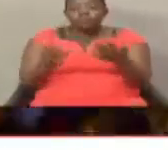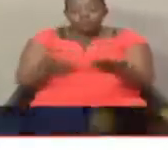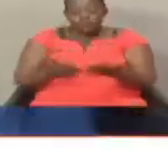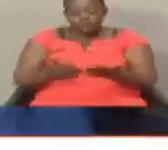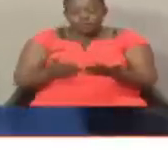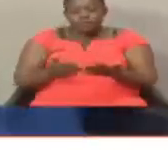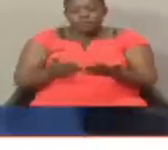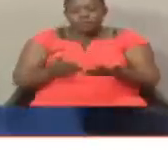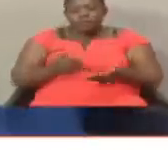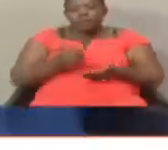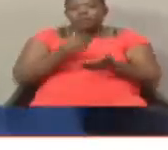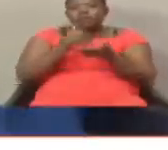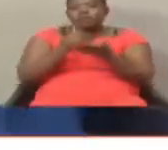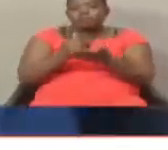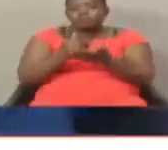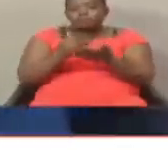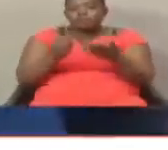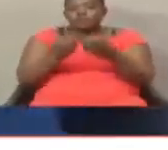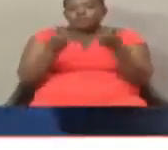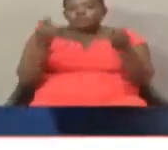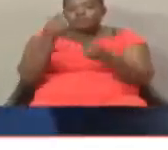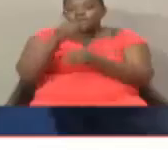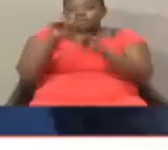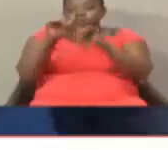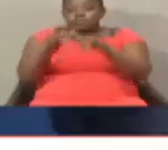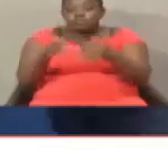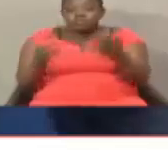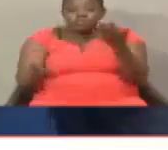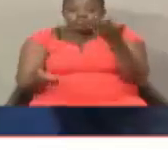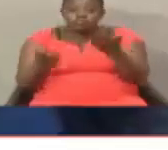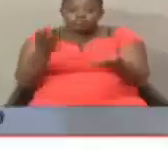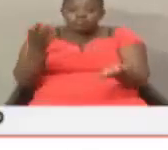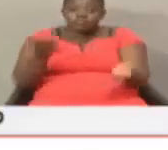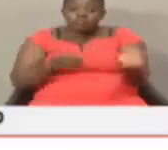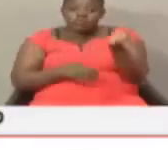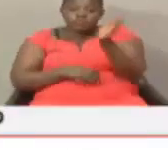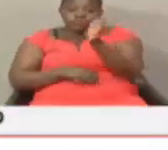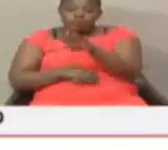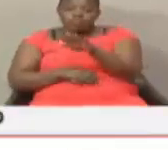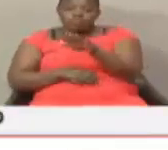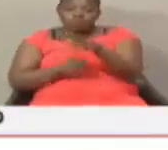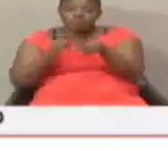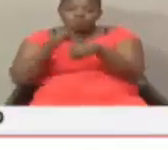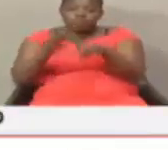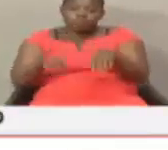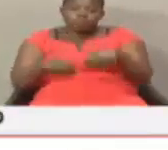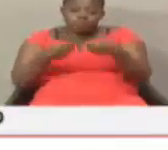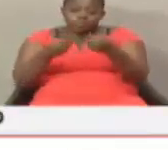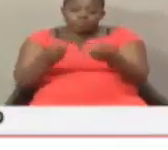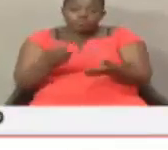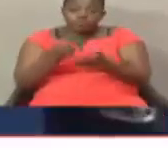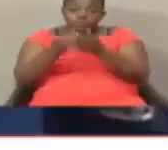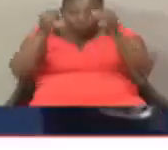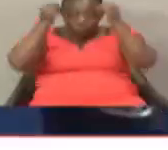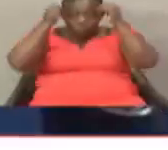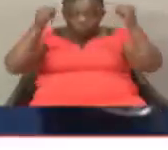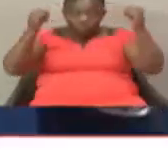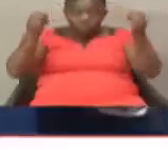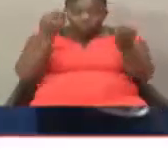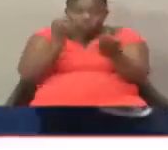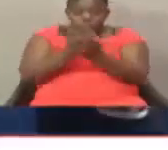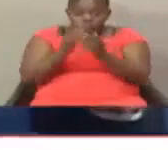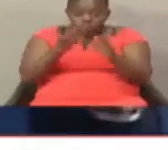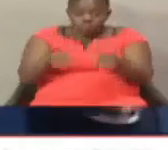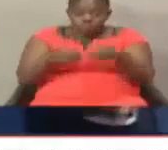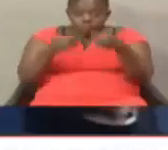nabo. Ennaku mmeka ze munaamala wano oboolyawo nja kukomawo era twongere okubayambako. Pulezidenti yansabye